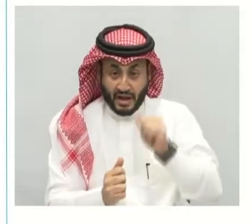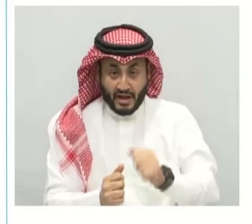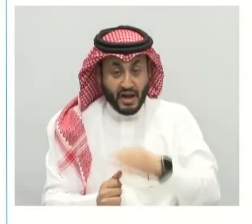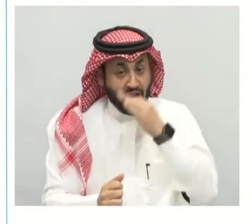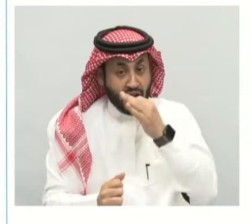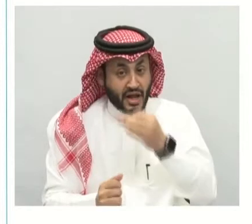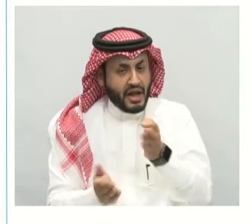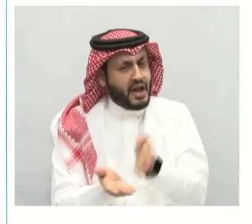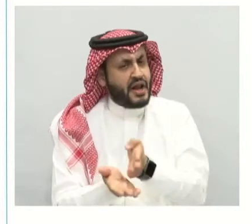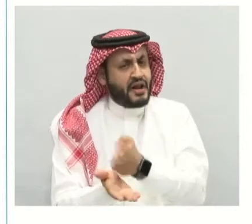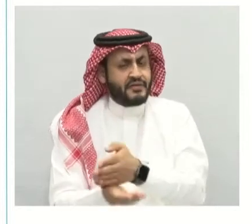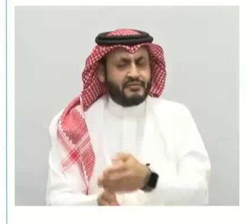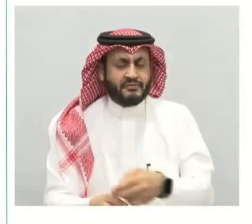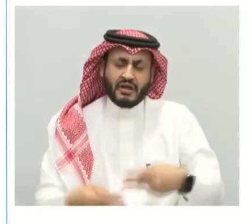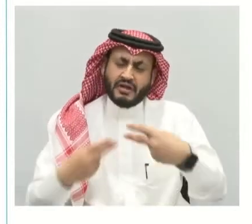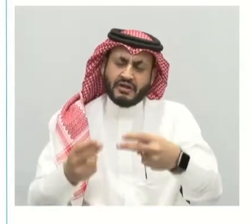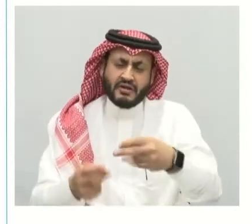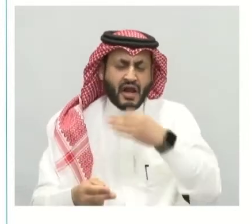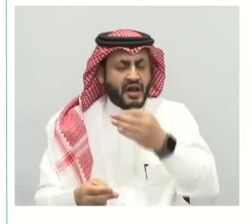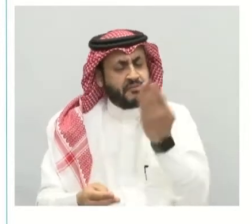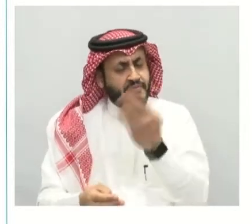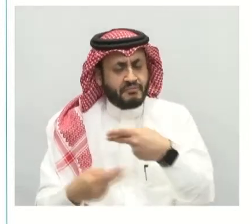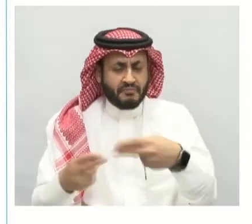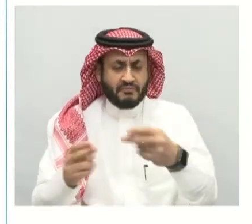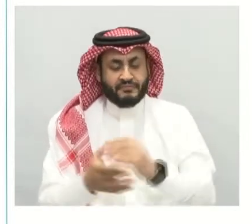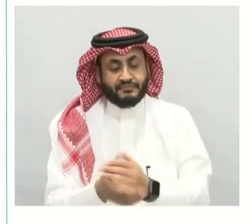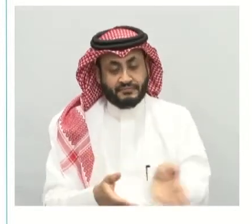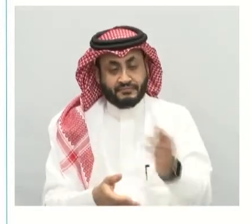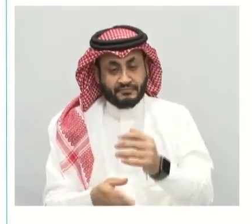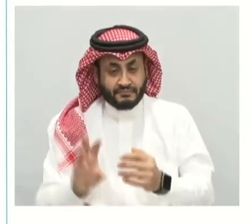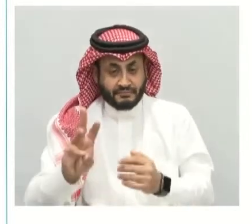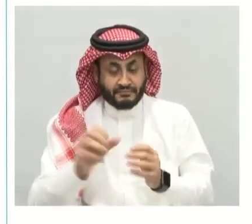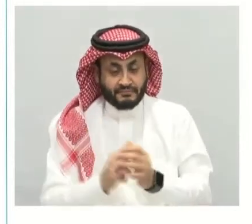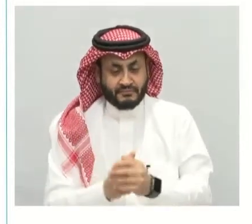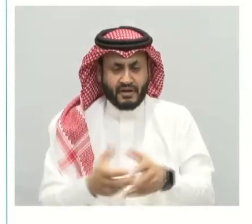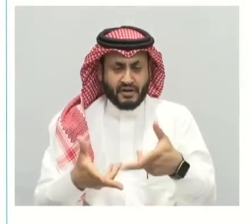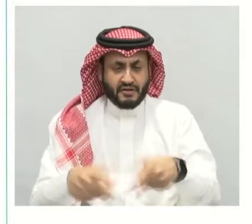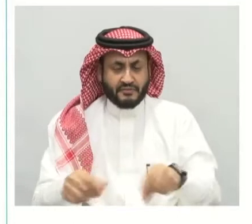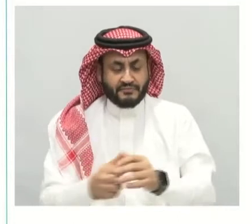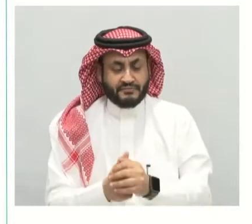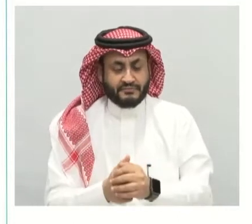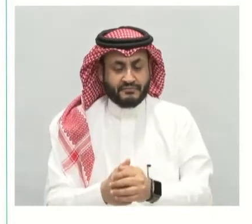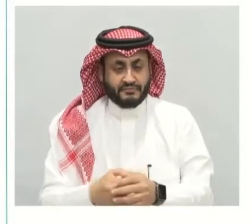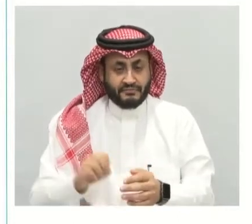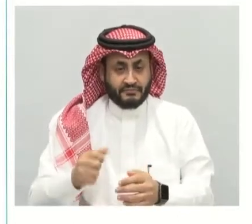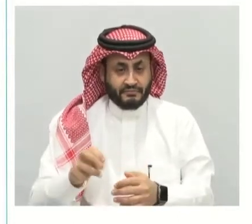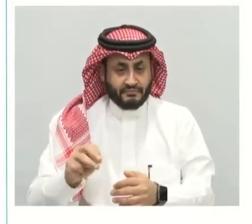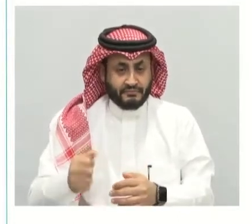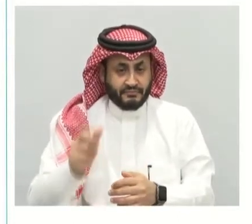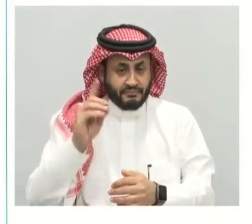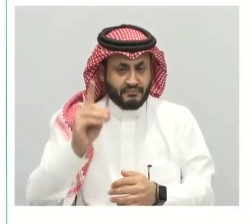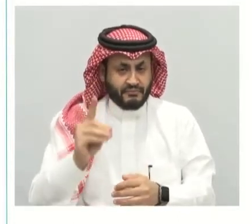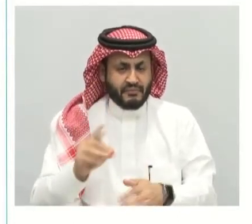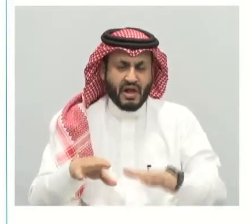in the library, but you can read. And number six, the last one, Ahmed can't stay very